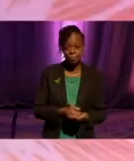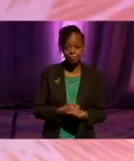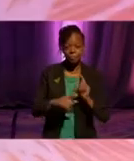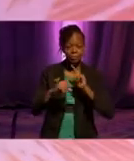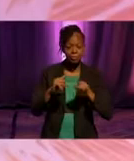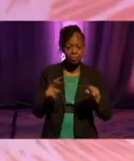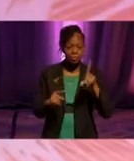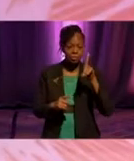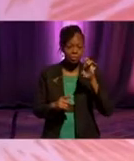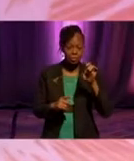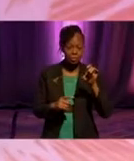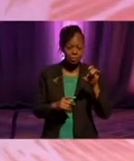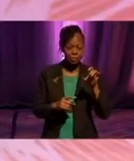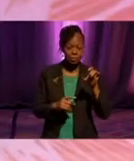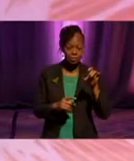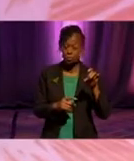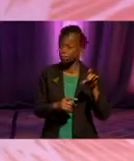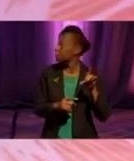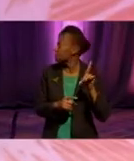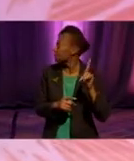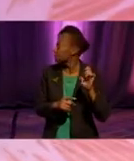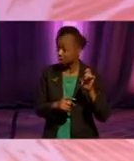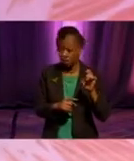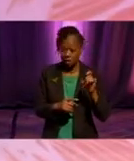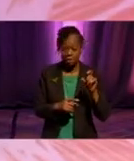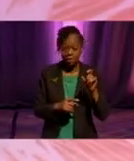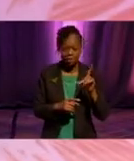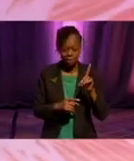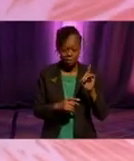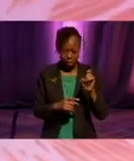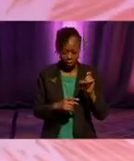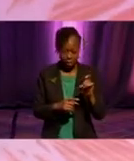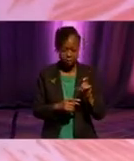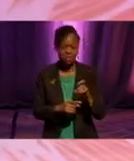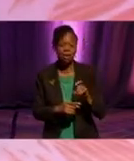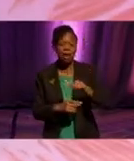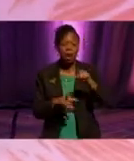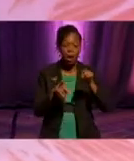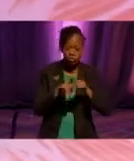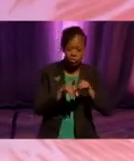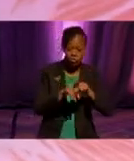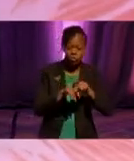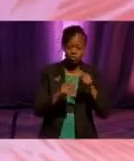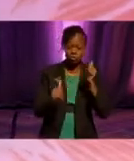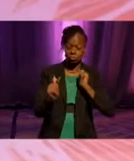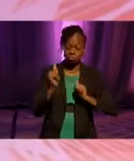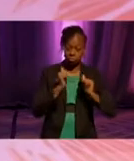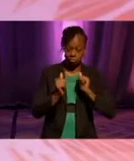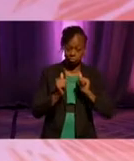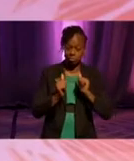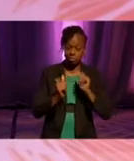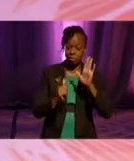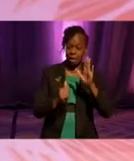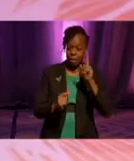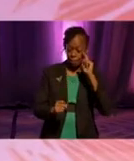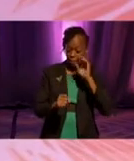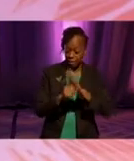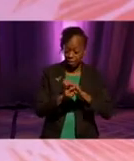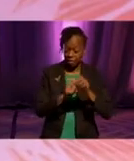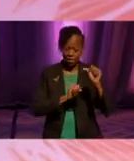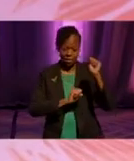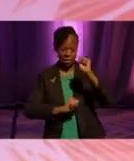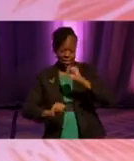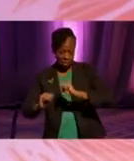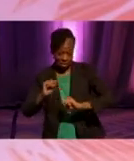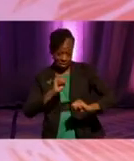But DC residents have also performed exceptionally. They believe in science. They